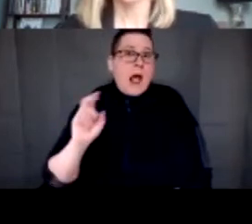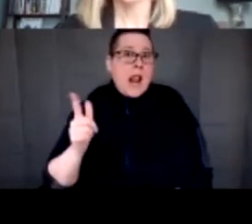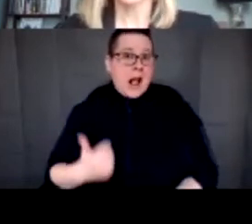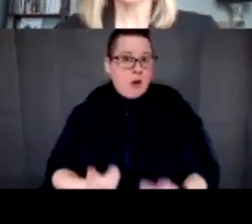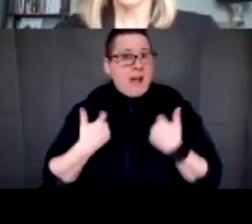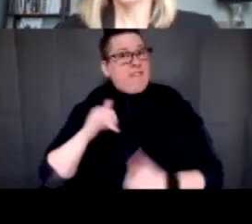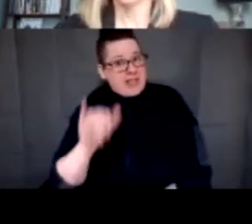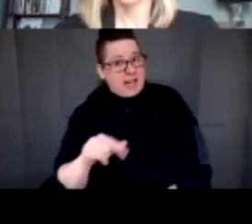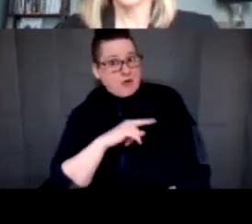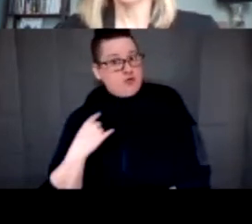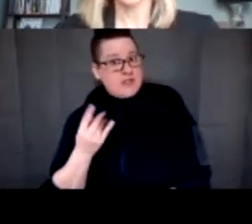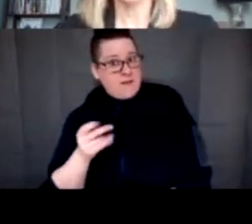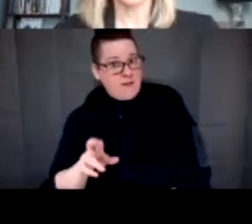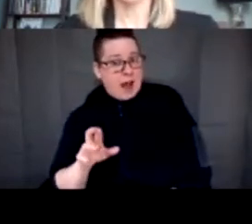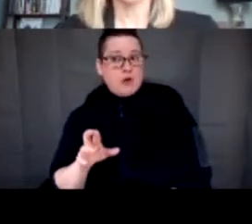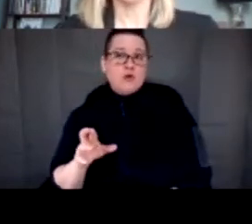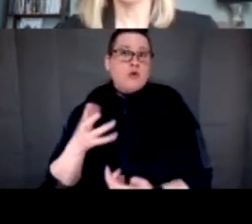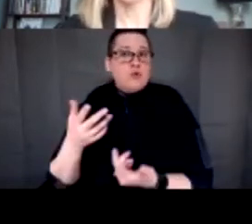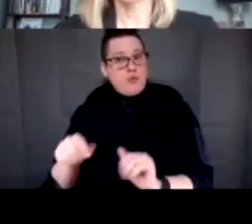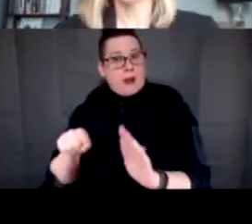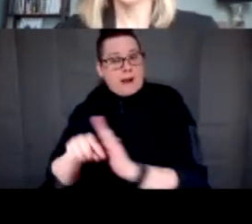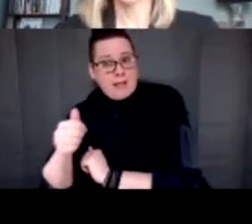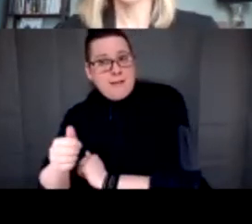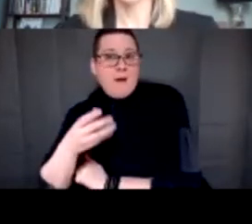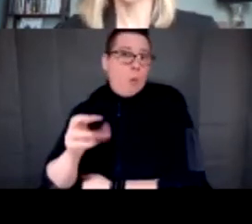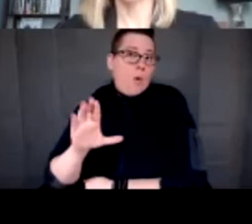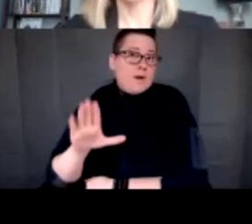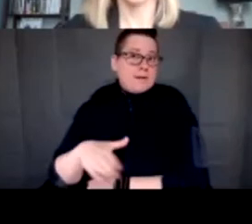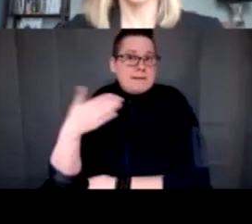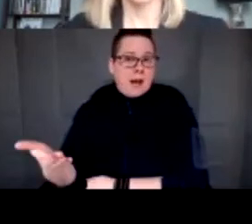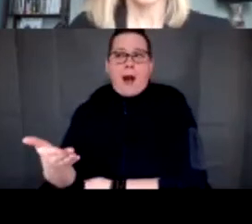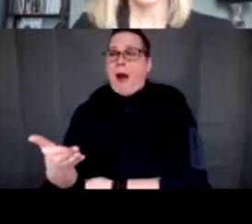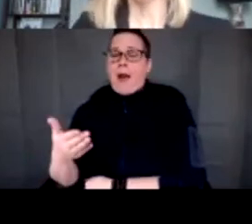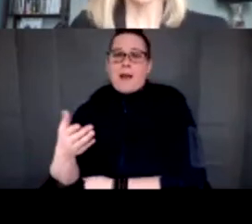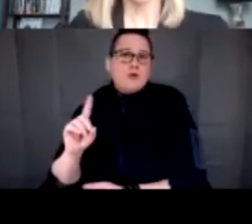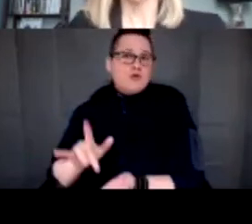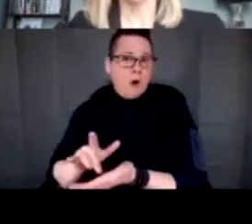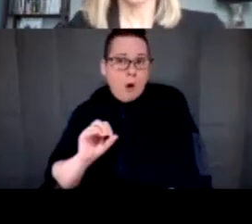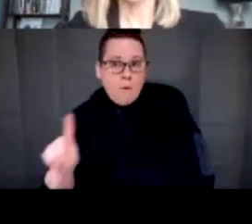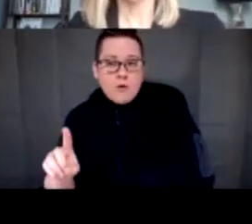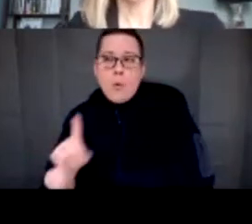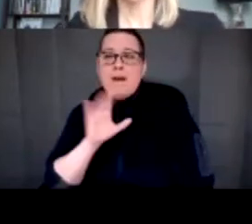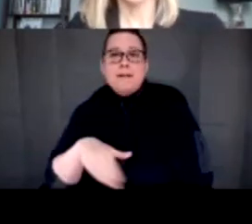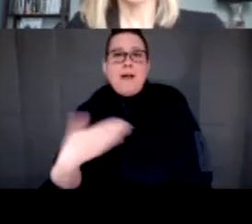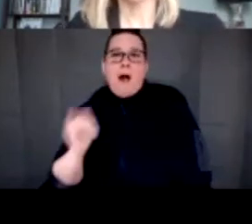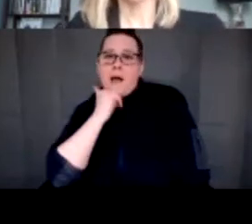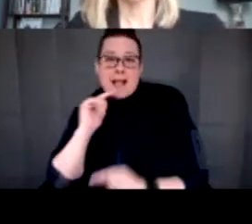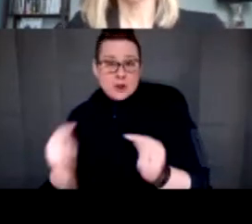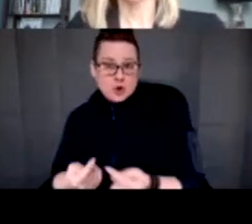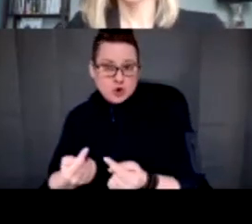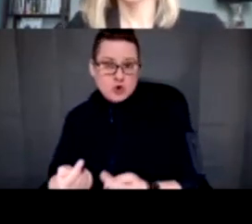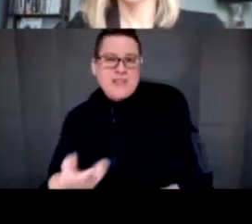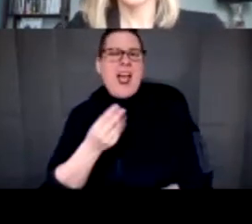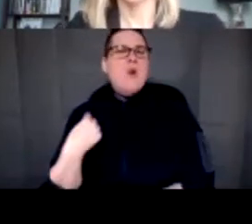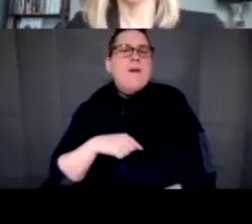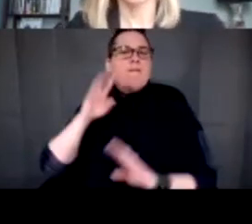for suicidal behavior and death by drug overdose or accidental injury? And we're also focusing on our healthcare